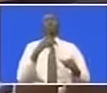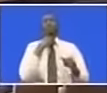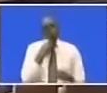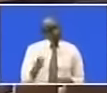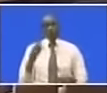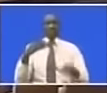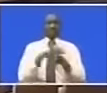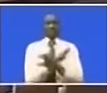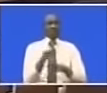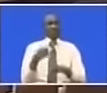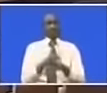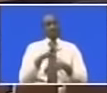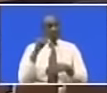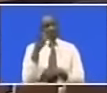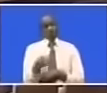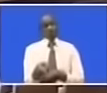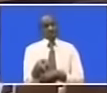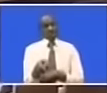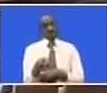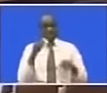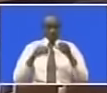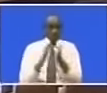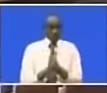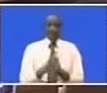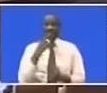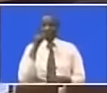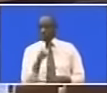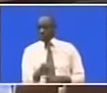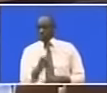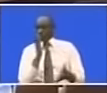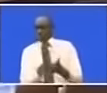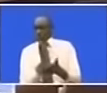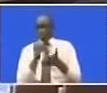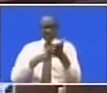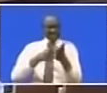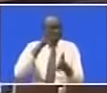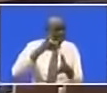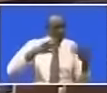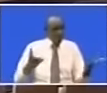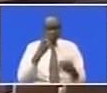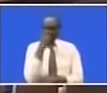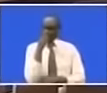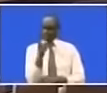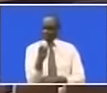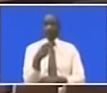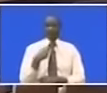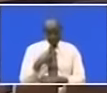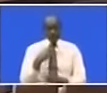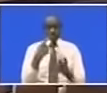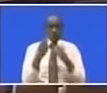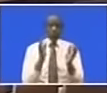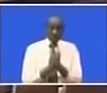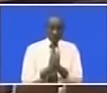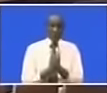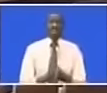some of which seem to have played out today. Of course, NEC saying that those were genuine mistakes. Now, I spoke to the chairman of the East